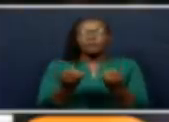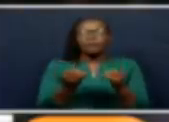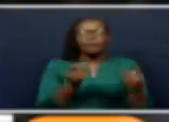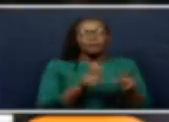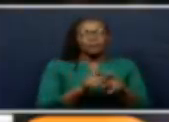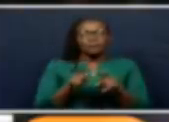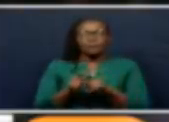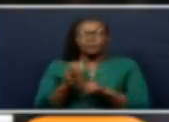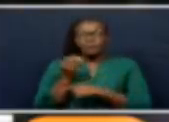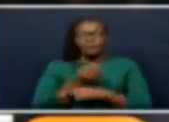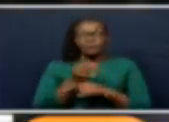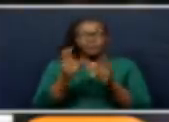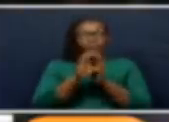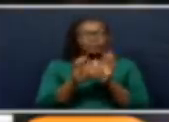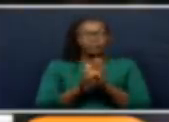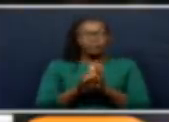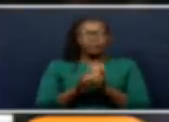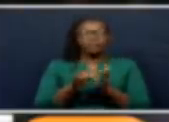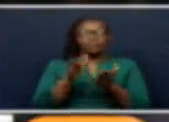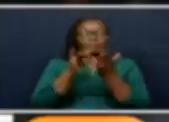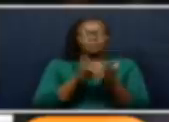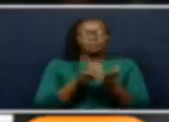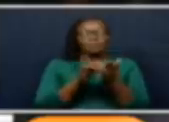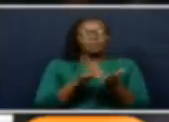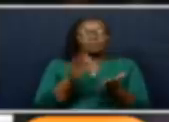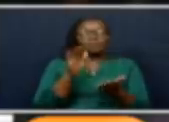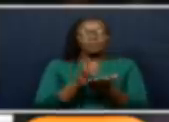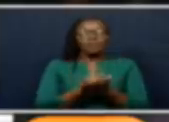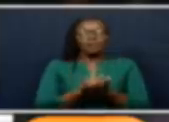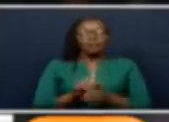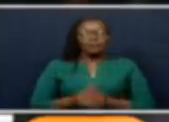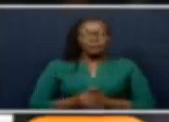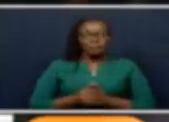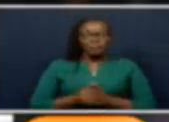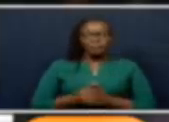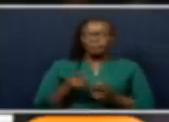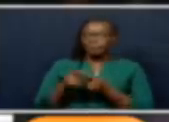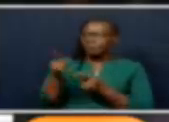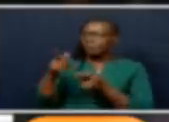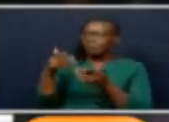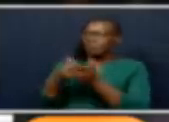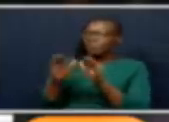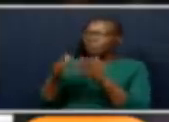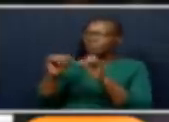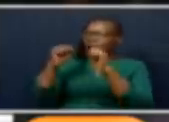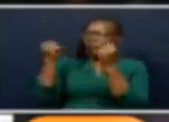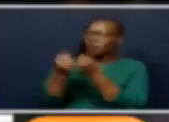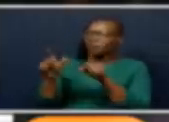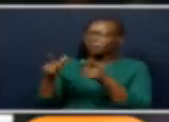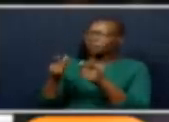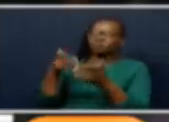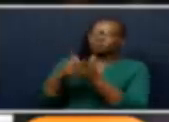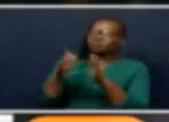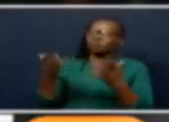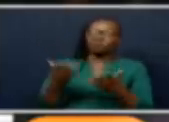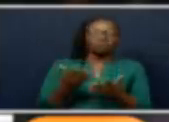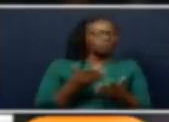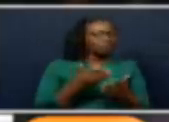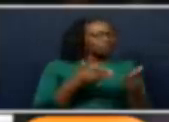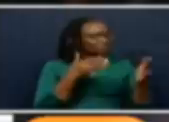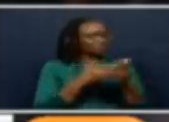and with emphasizes that. With social media. Social media. How do you stop that? You can't stop that. Let people judge by